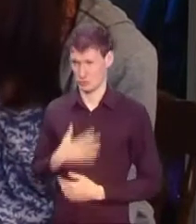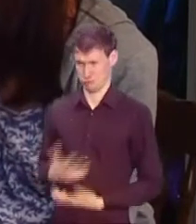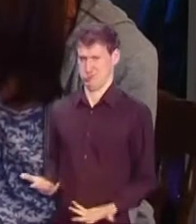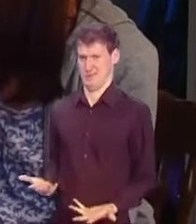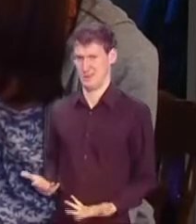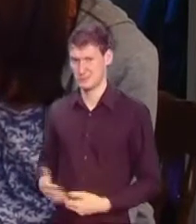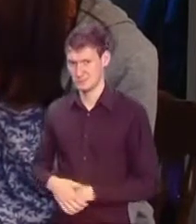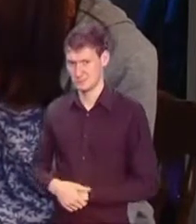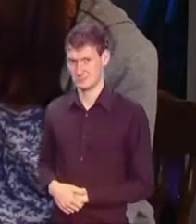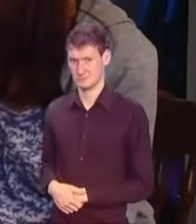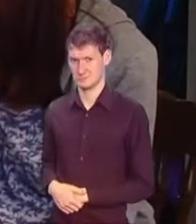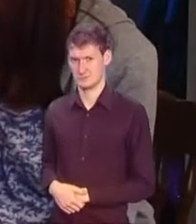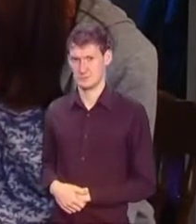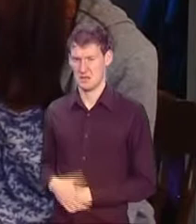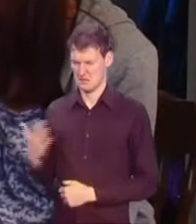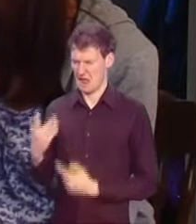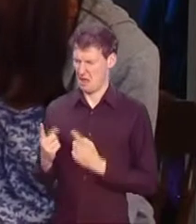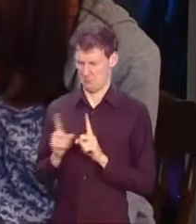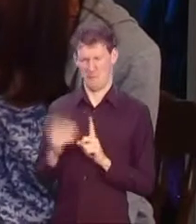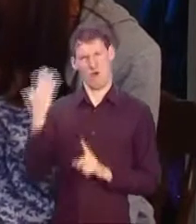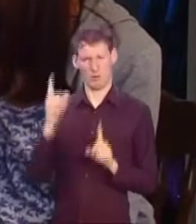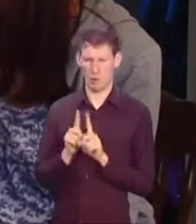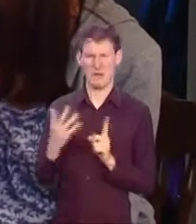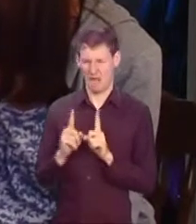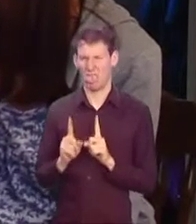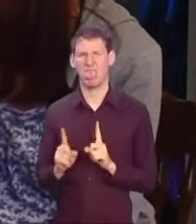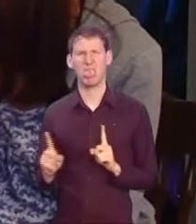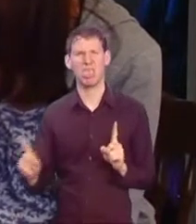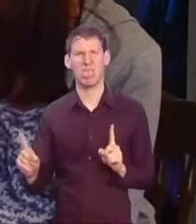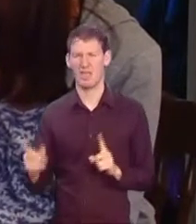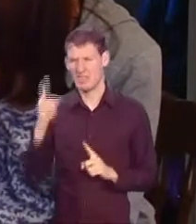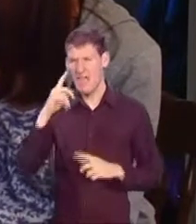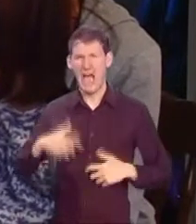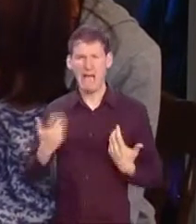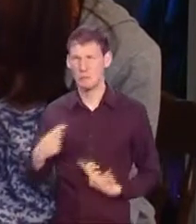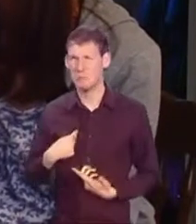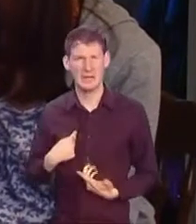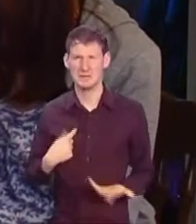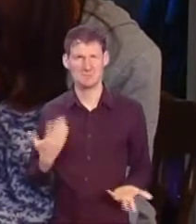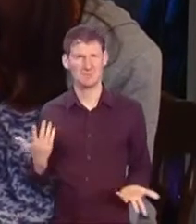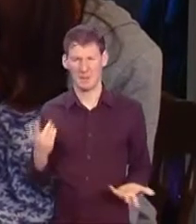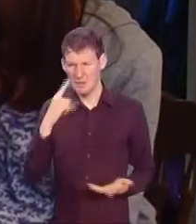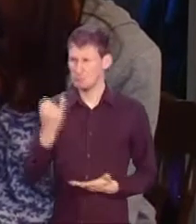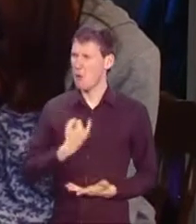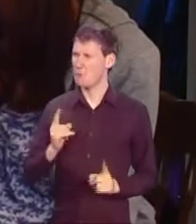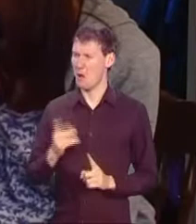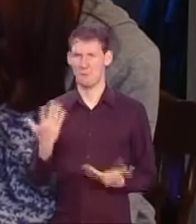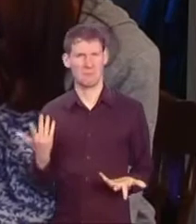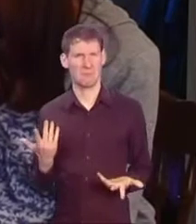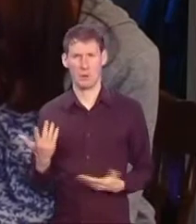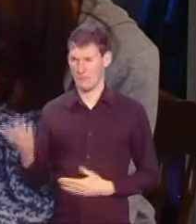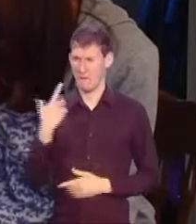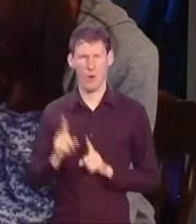her? She's being distant with me. I thought I'd huffed her, but I can't think what I've done. We used to be